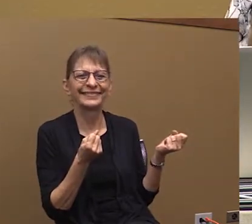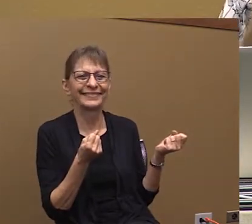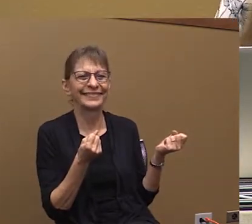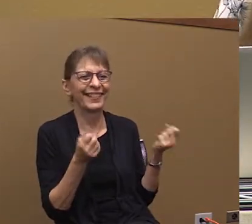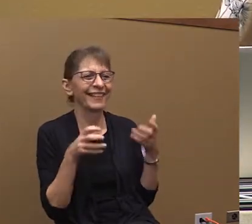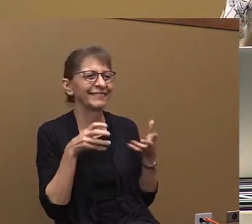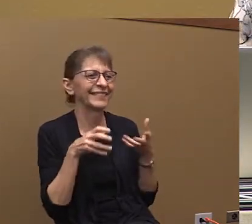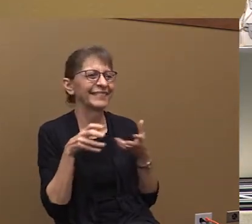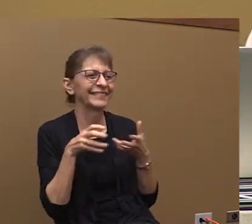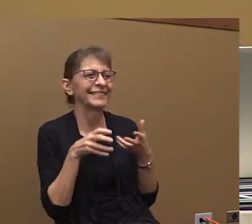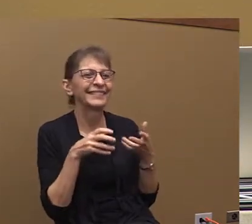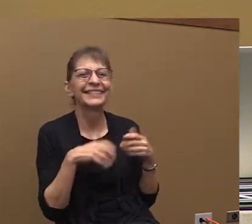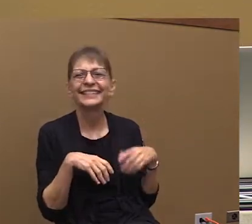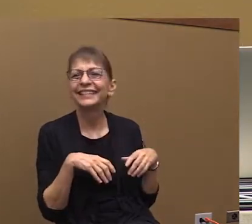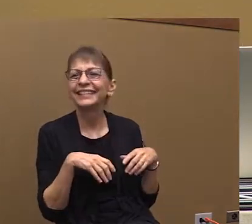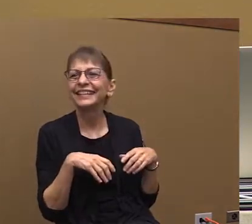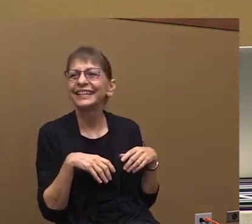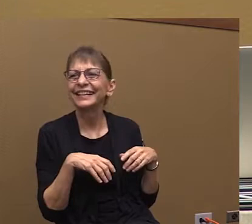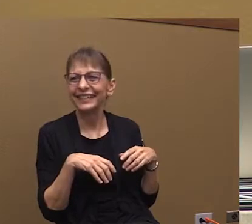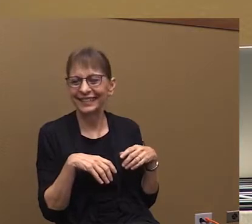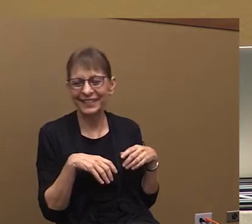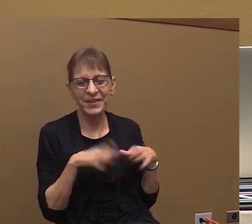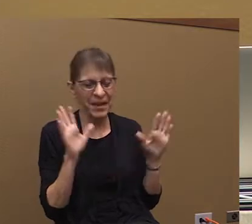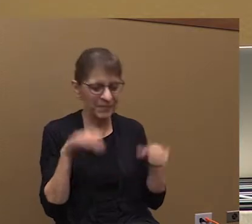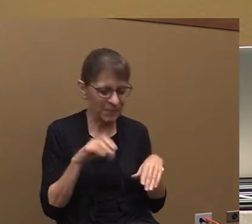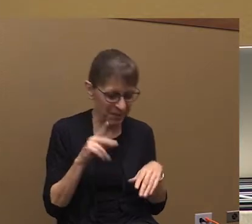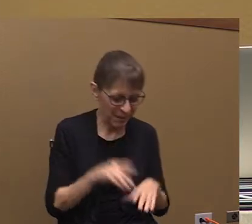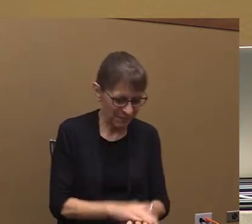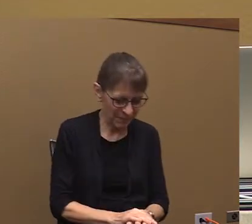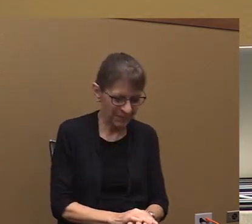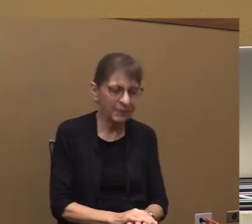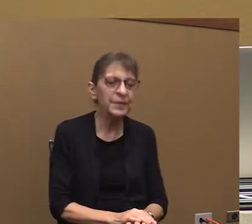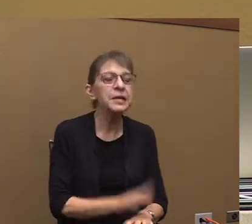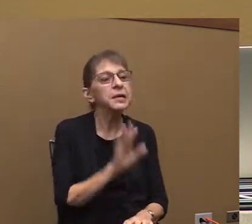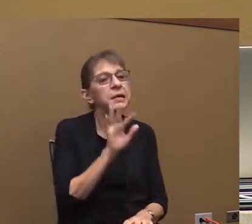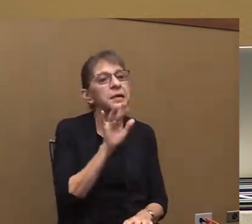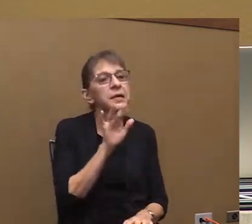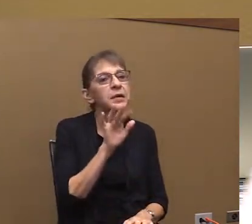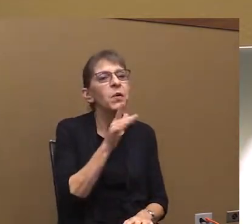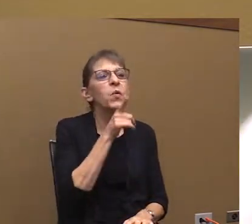being the passenger? Who likes to drive?